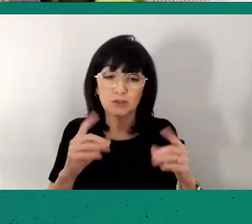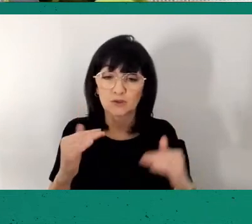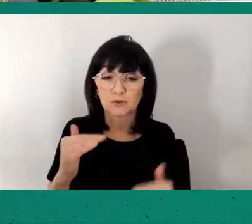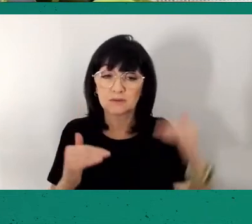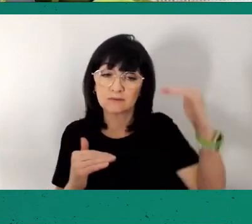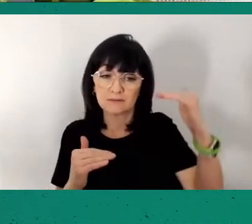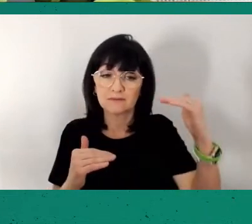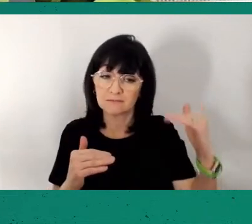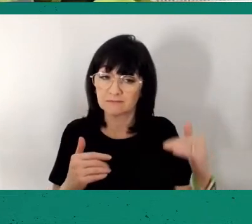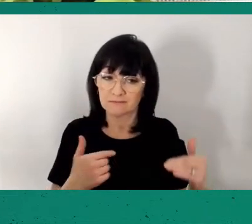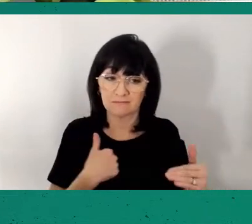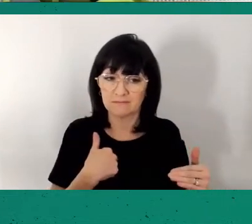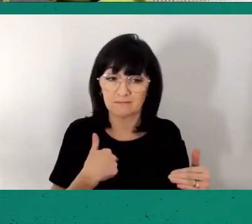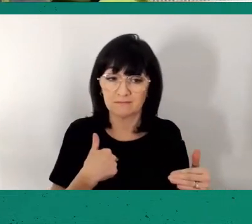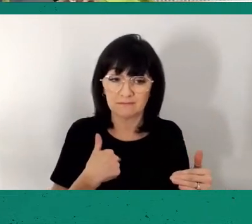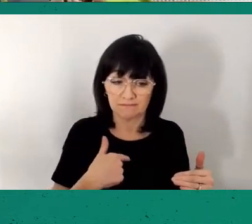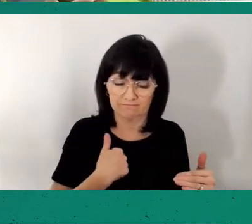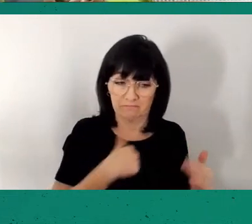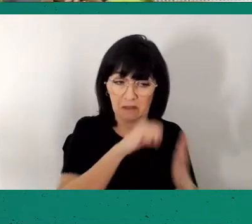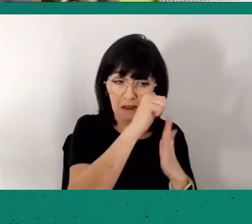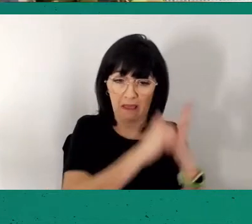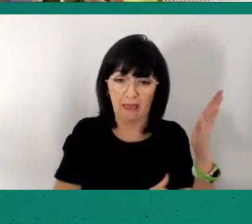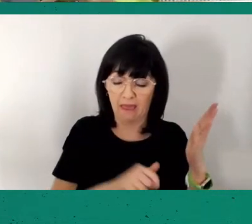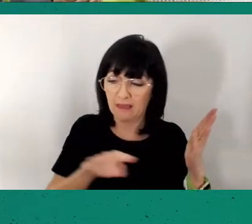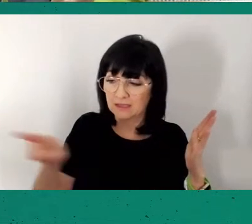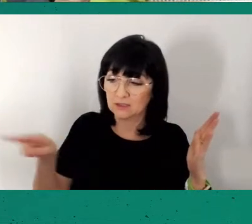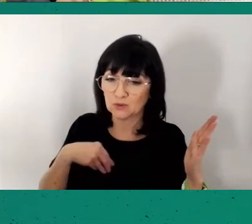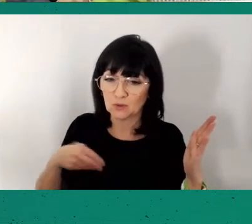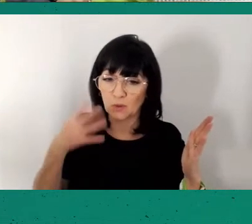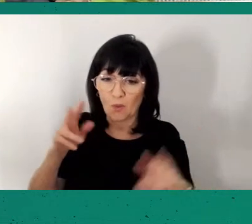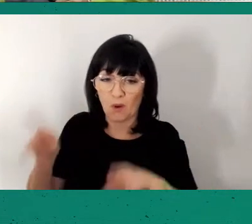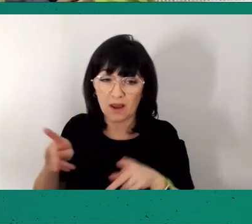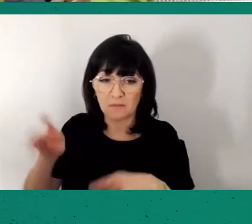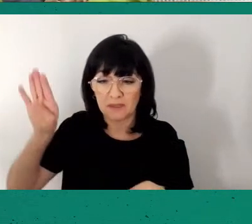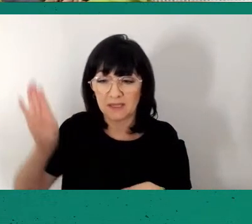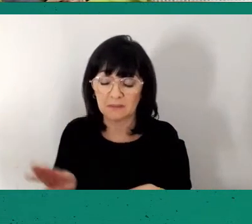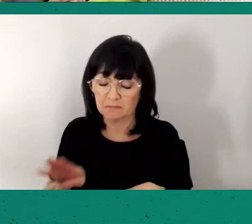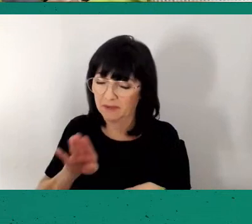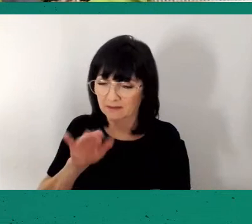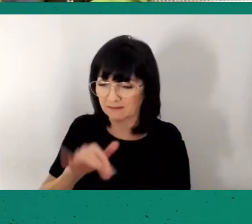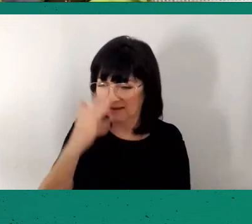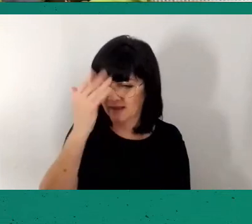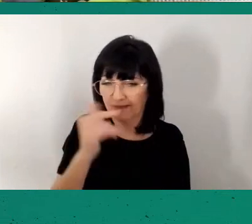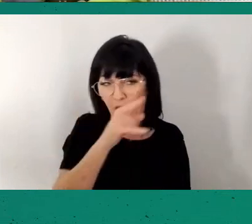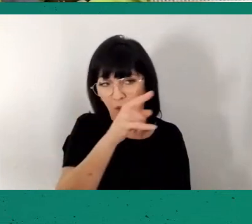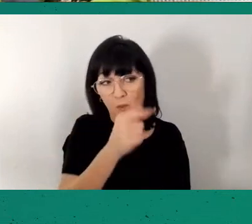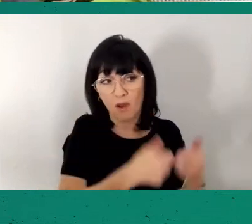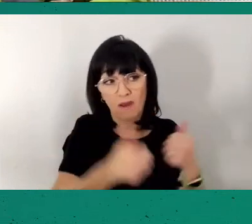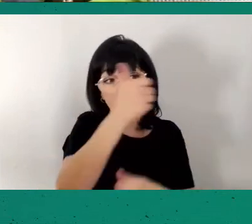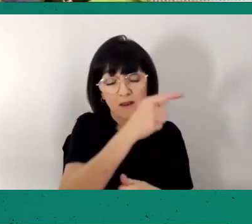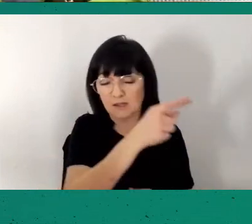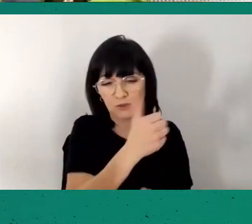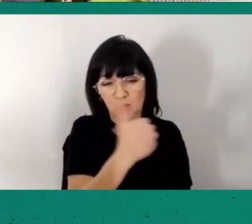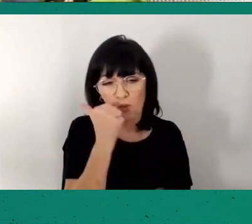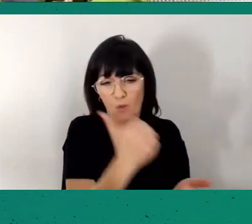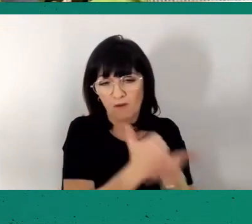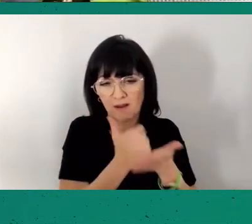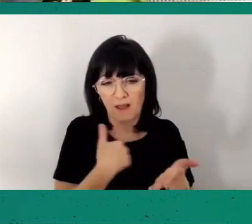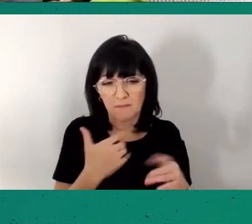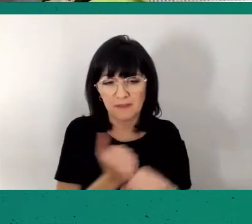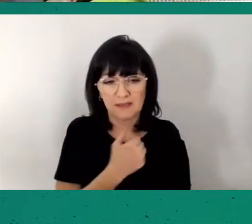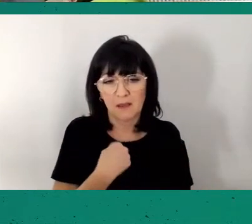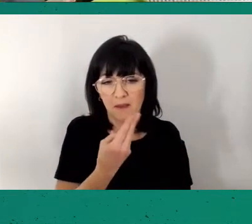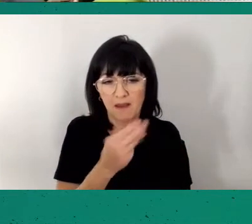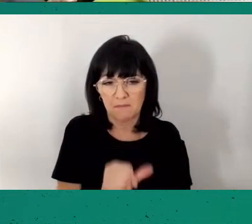when some of the white people were making B's, which is why the lady wouldn't help me get my master's. And no matter